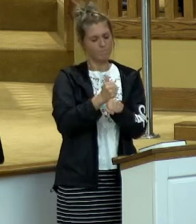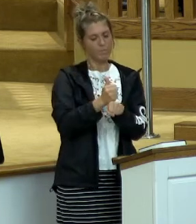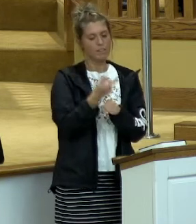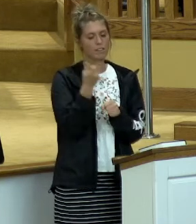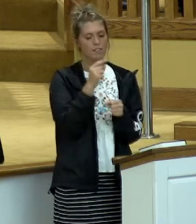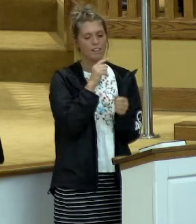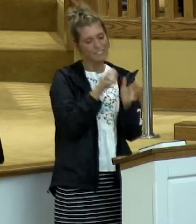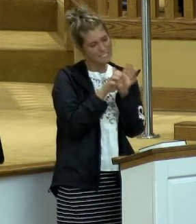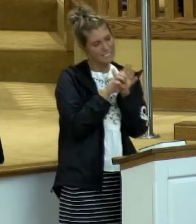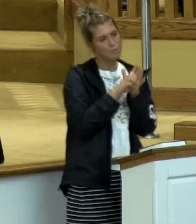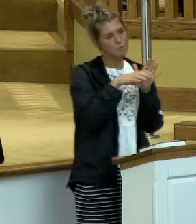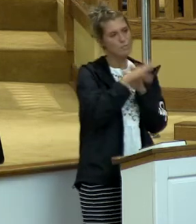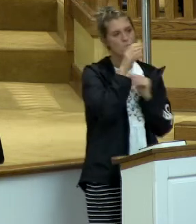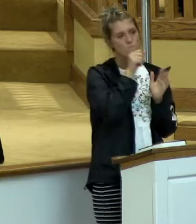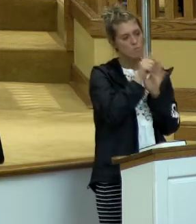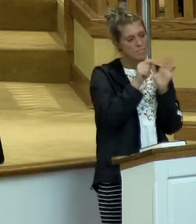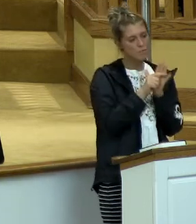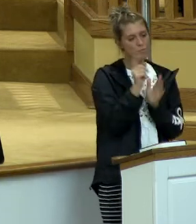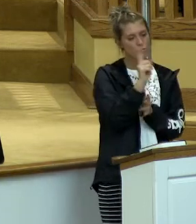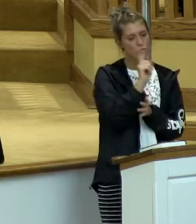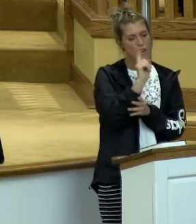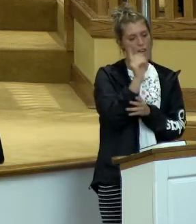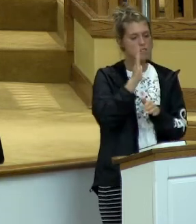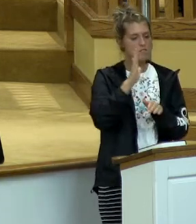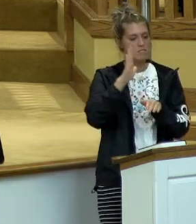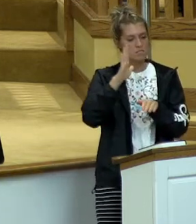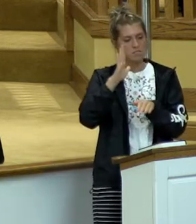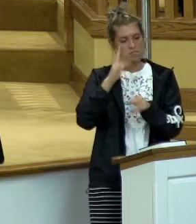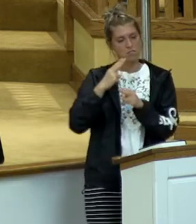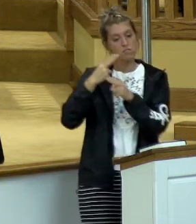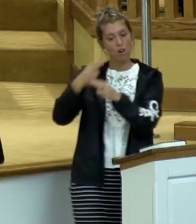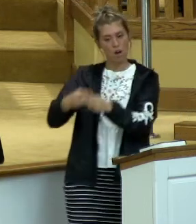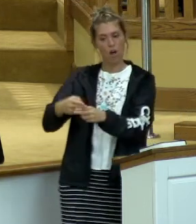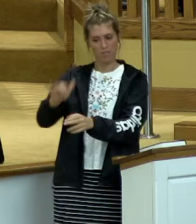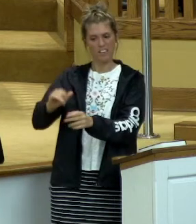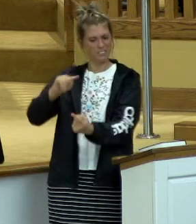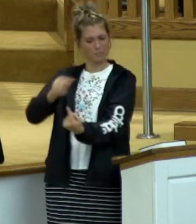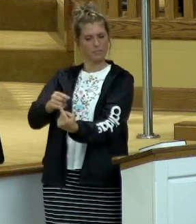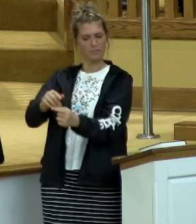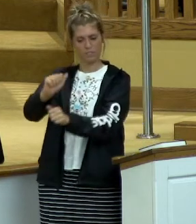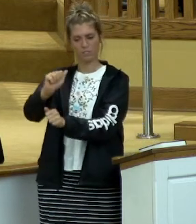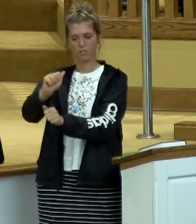Old Testament, we don't have time to get into all that, where they recalled the altars they built.